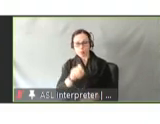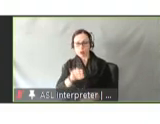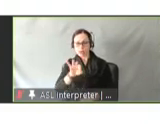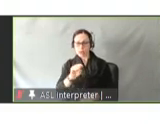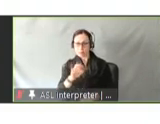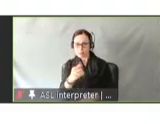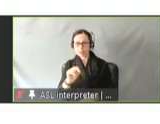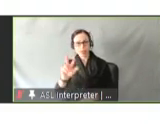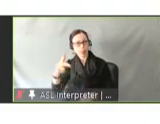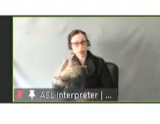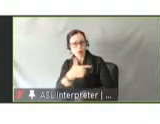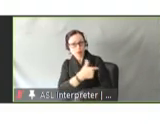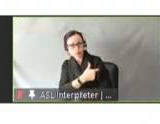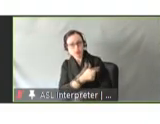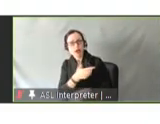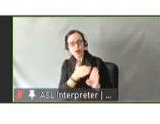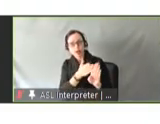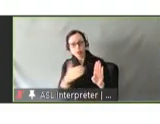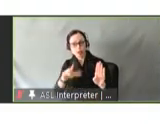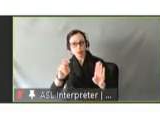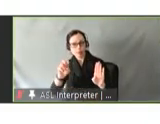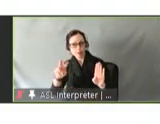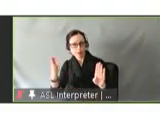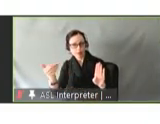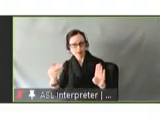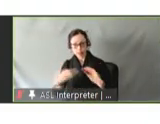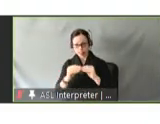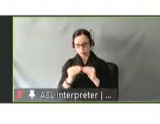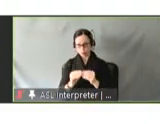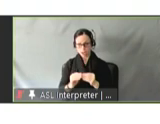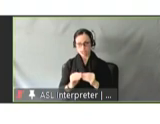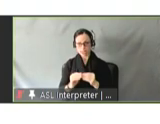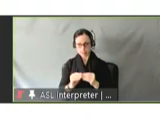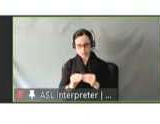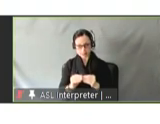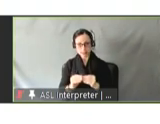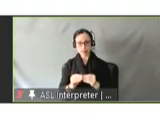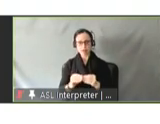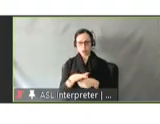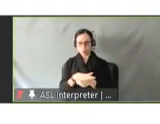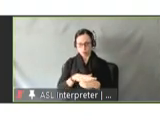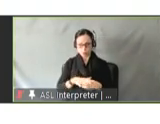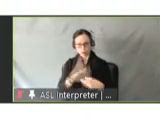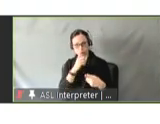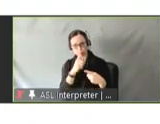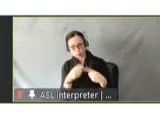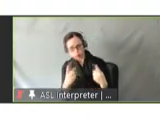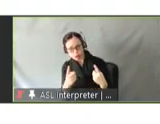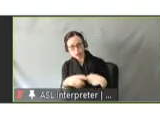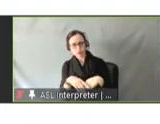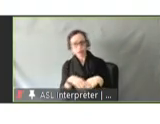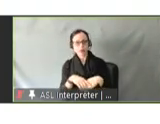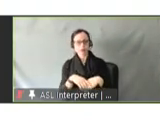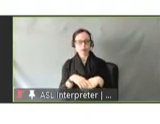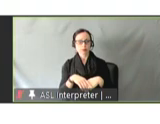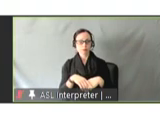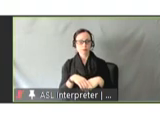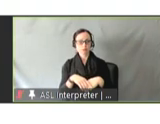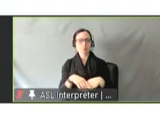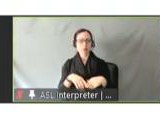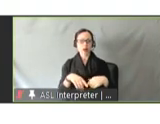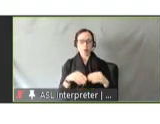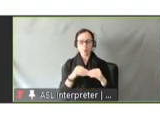through November 15th, the rates of reported systemic, local, neurologic, allergic, and other reactions were lower than